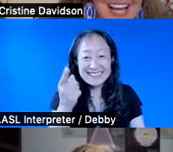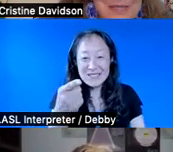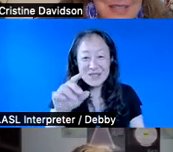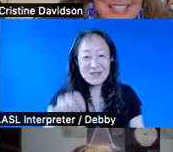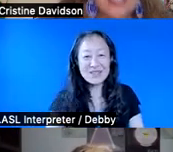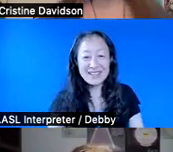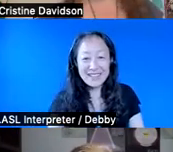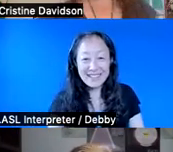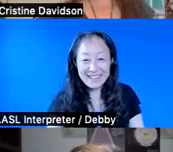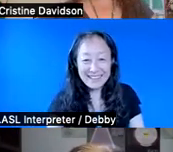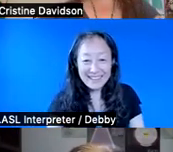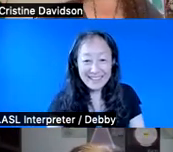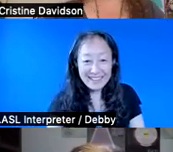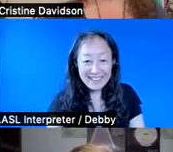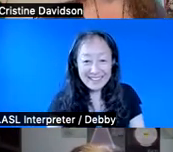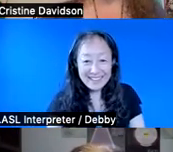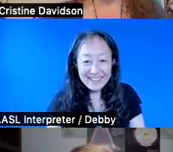Some little eyes peeking out.